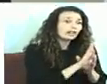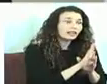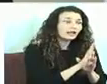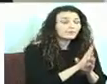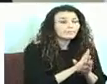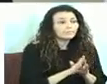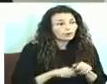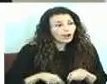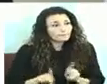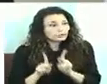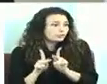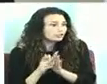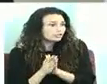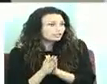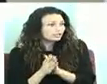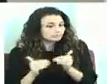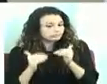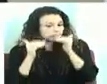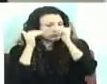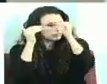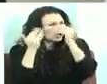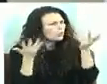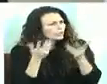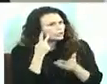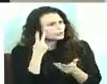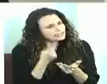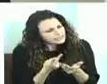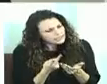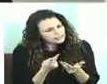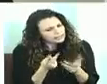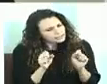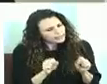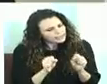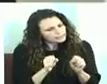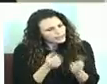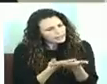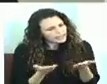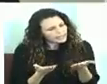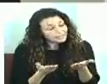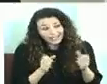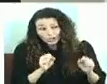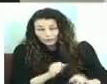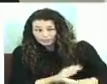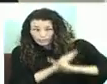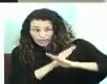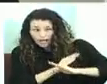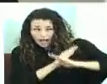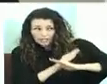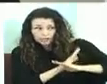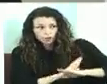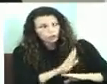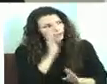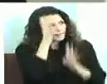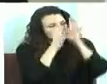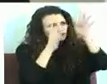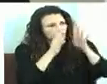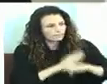see as personal things or possible surroundings that may be blocking our room for imagination and